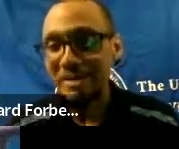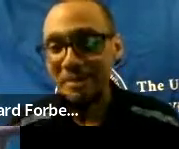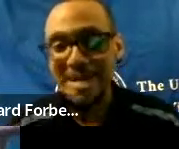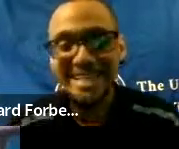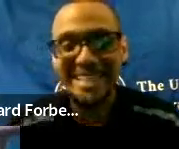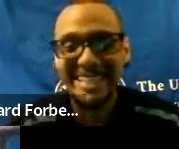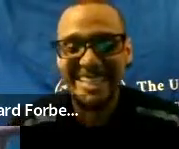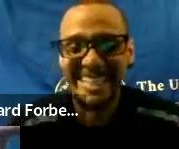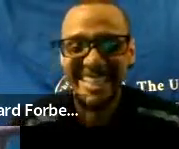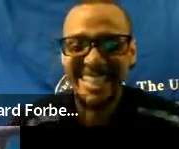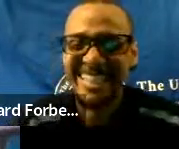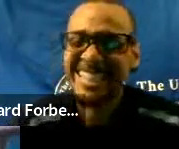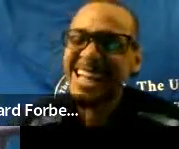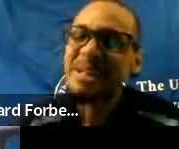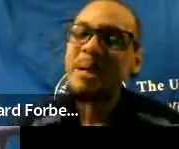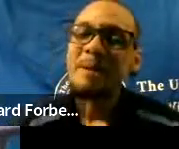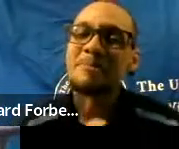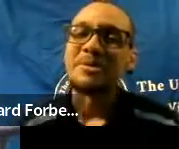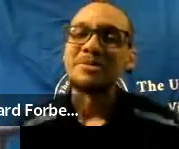diving than I do.